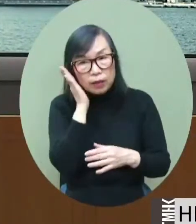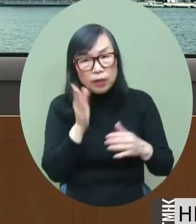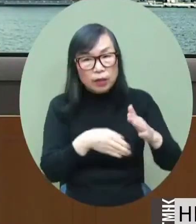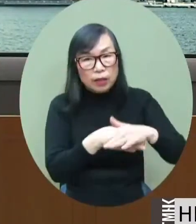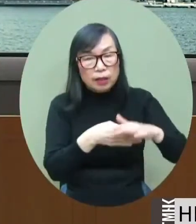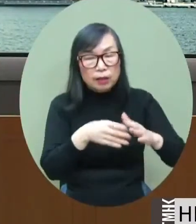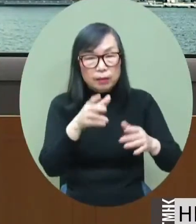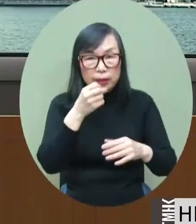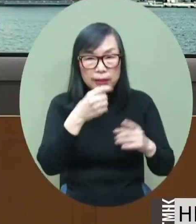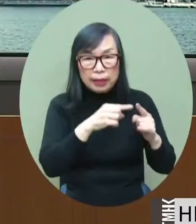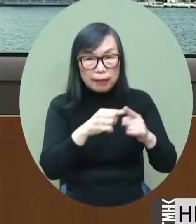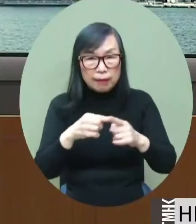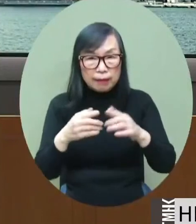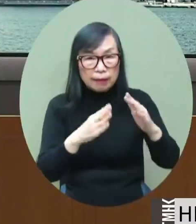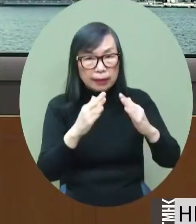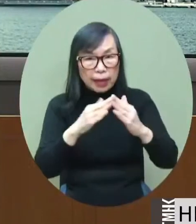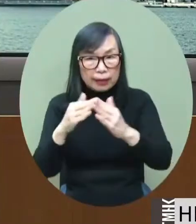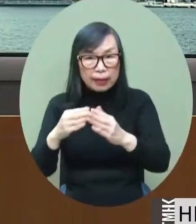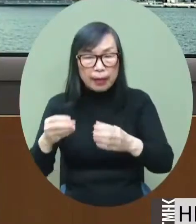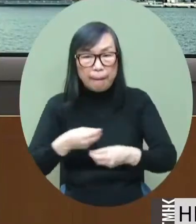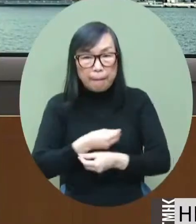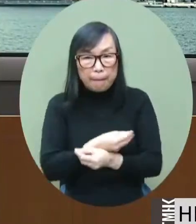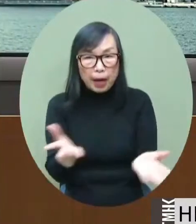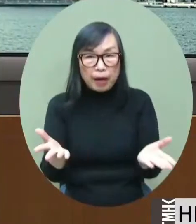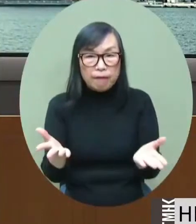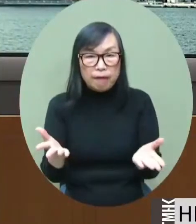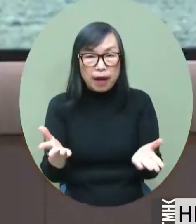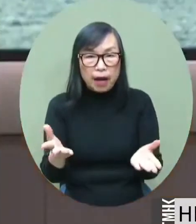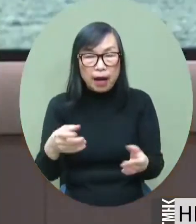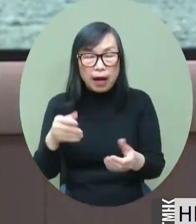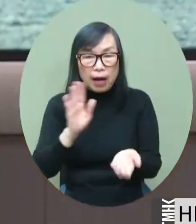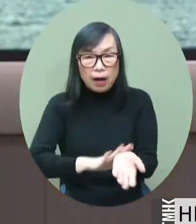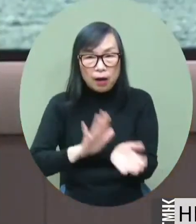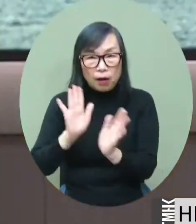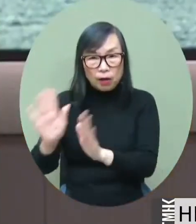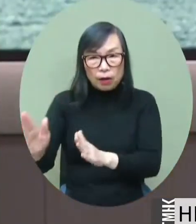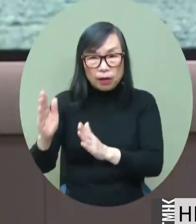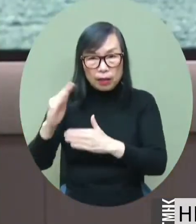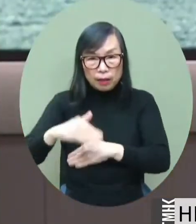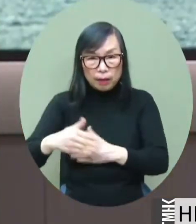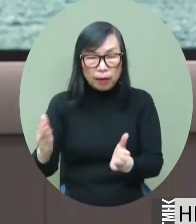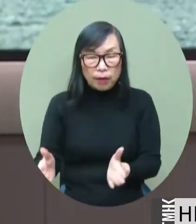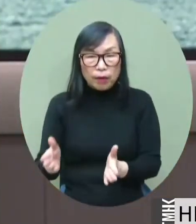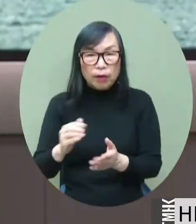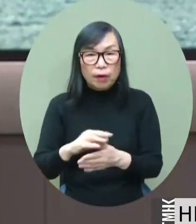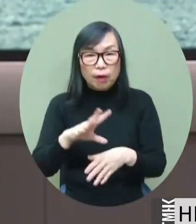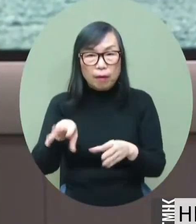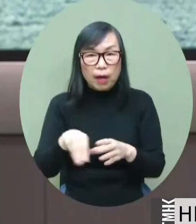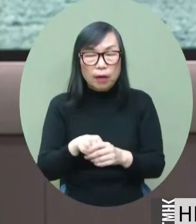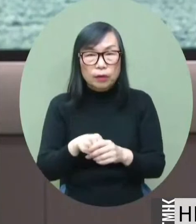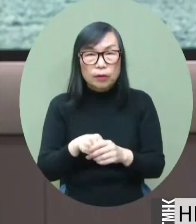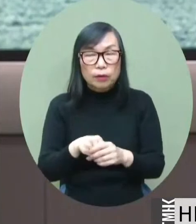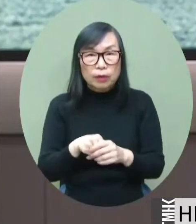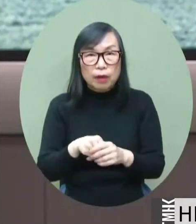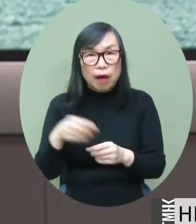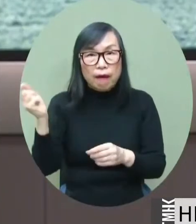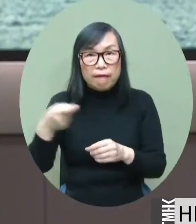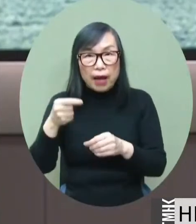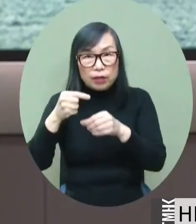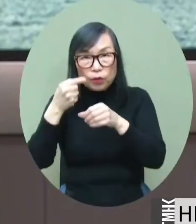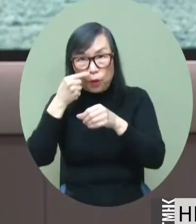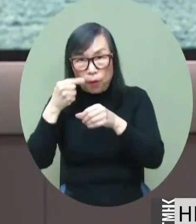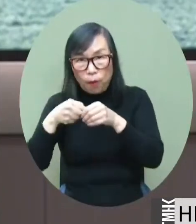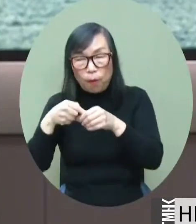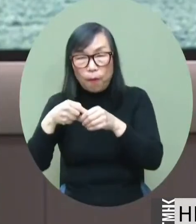distributing to all households in Hong Kong the anti-epidemic flags, and